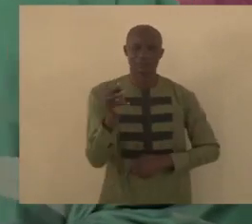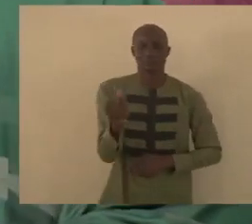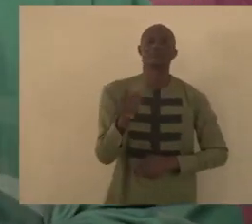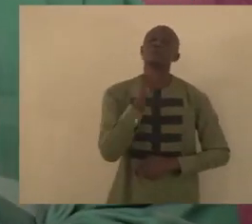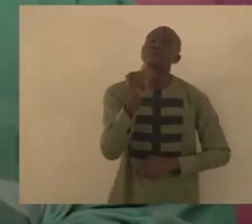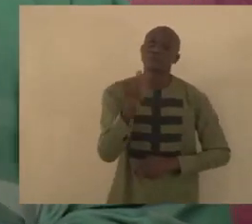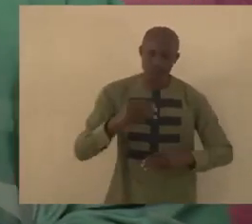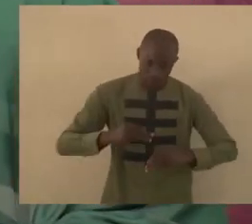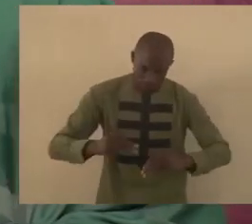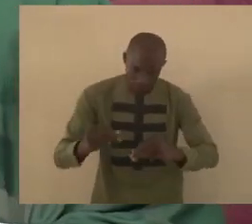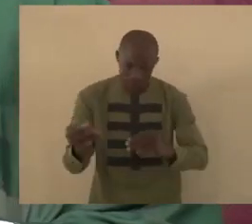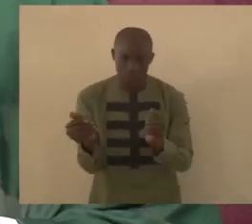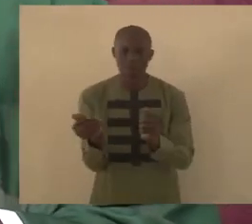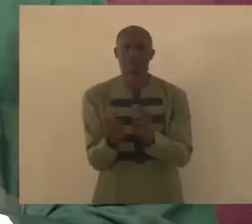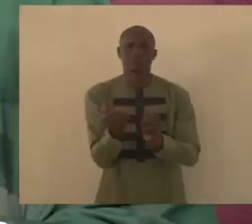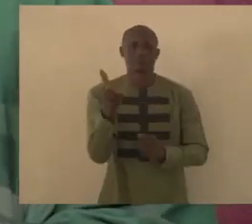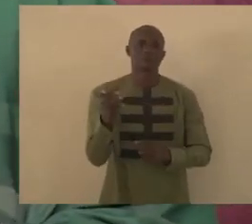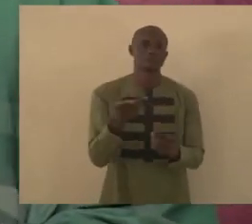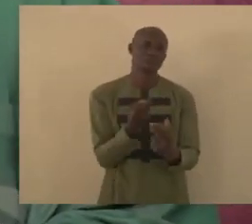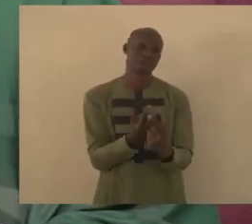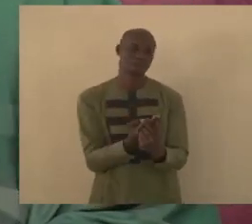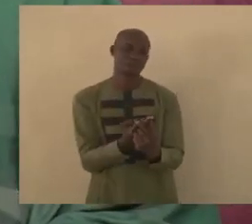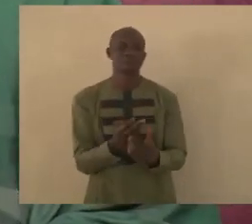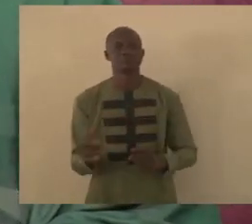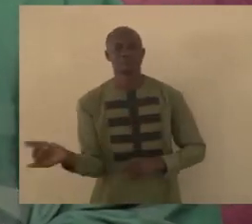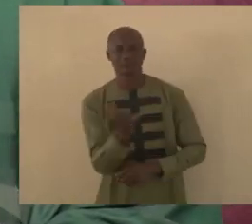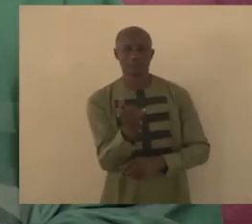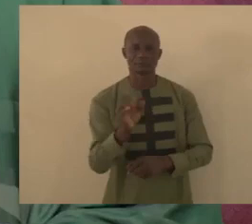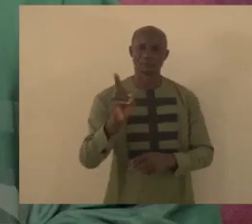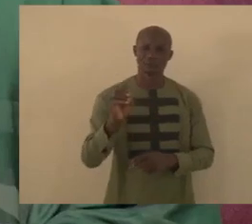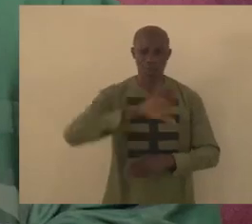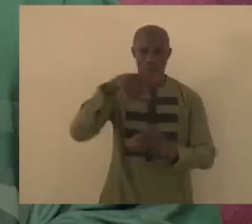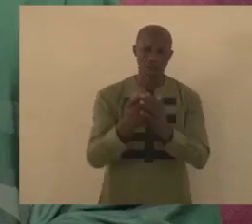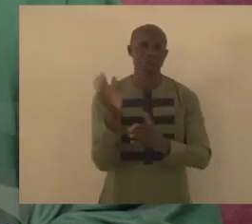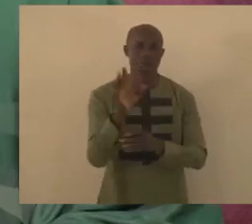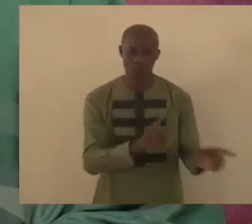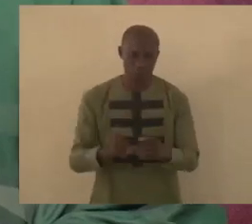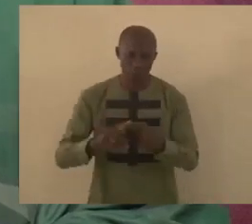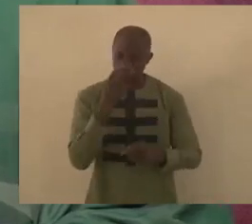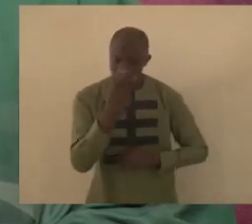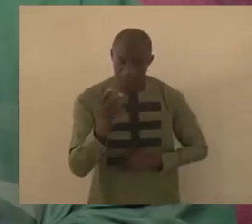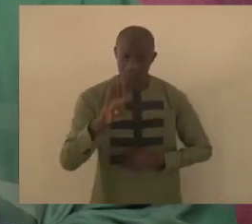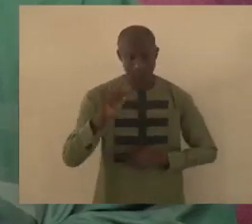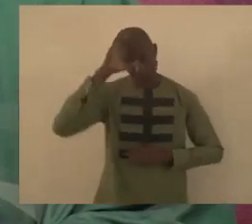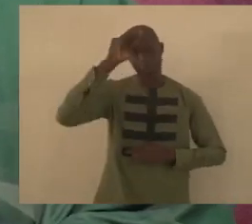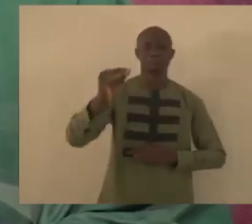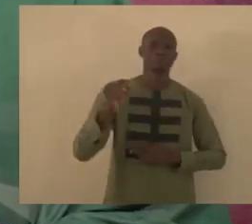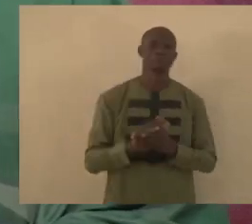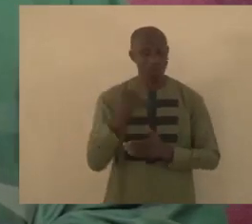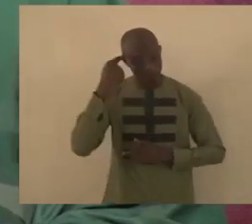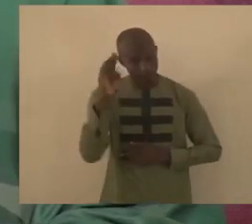But they themselves will not move them with their finger. They do all their deeds to be seen by